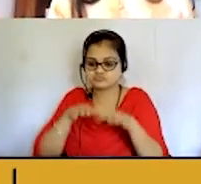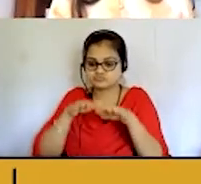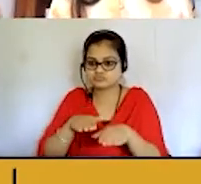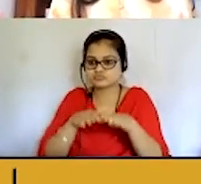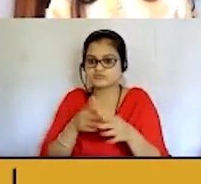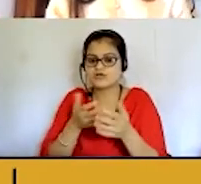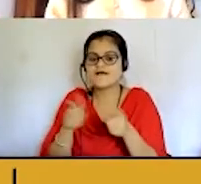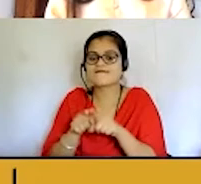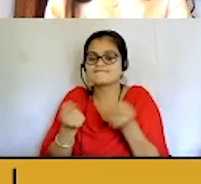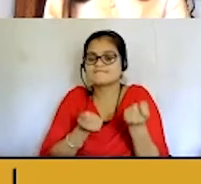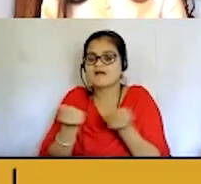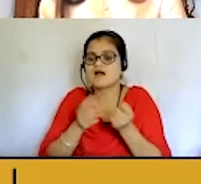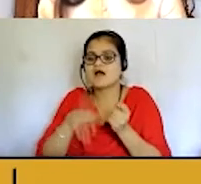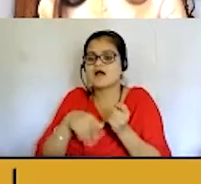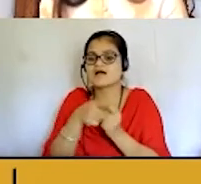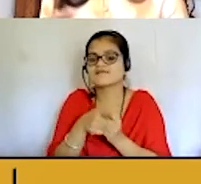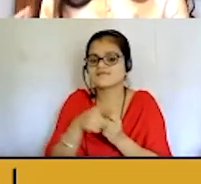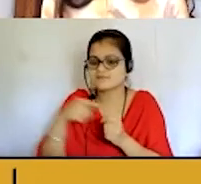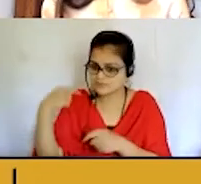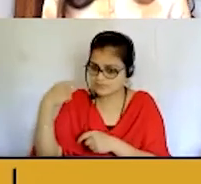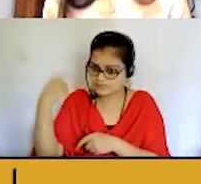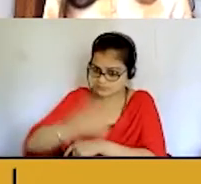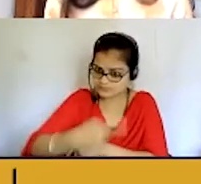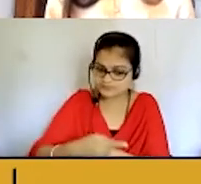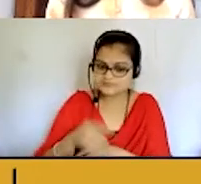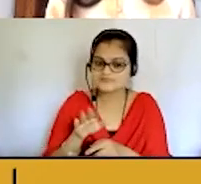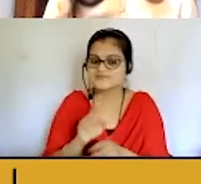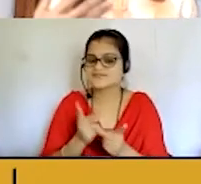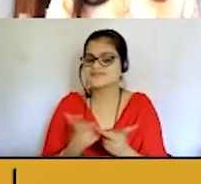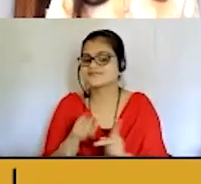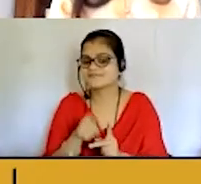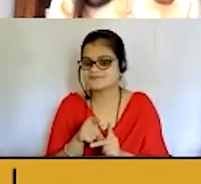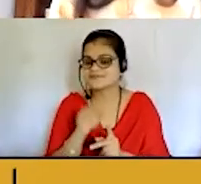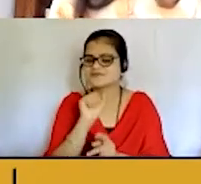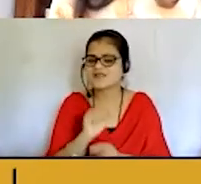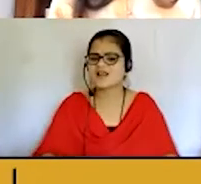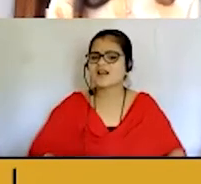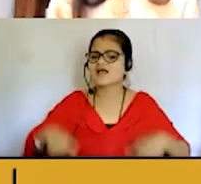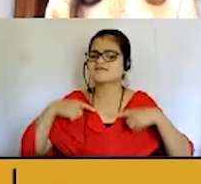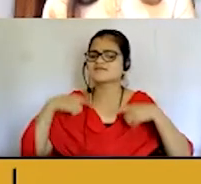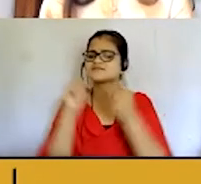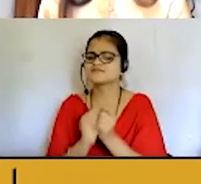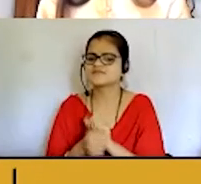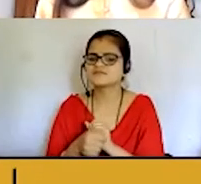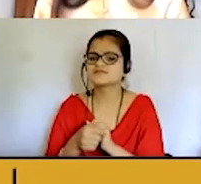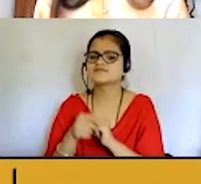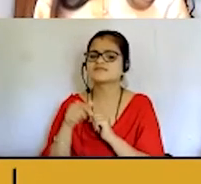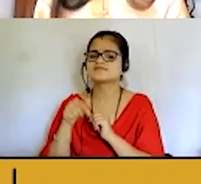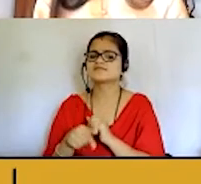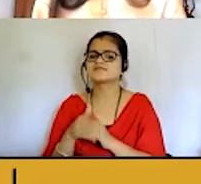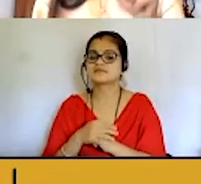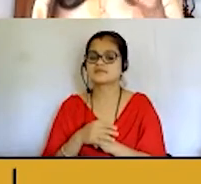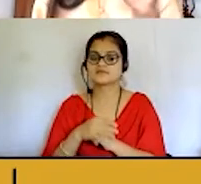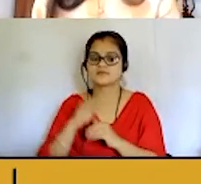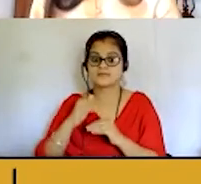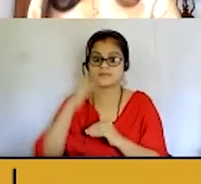from everyday life. And what was changing in their lives and what the weavers saw was changing. At the top, we